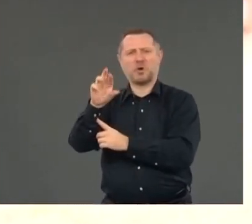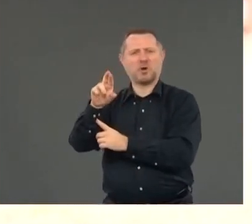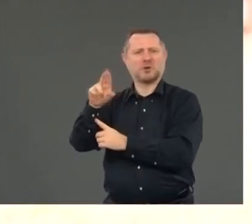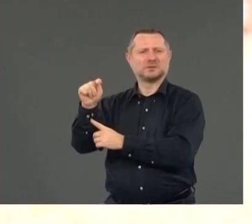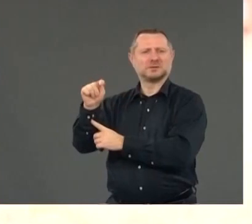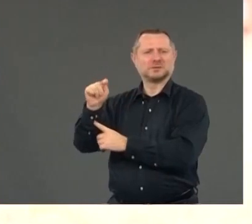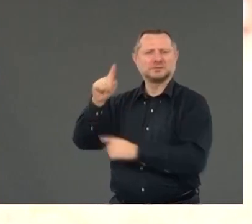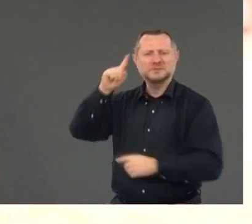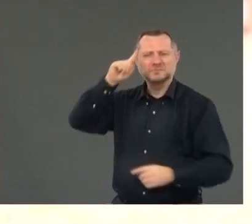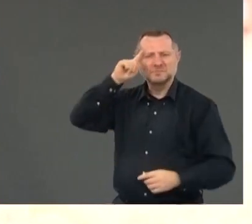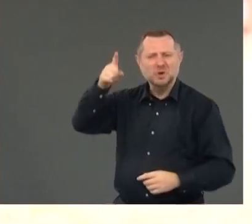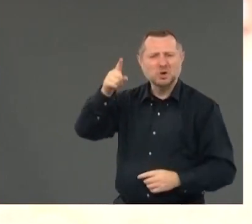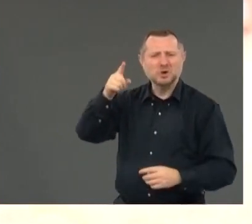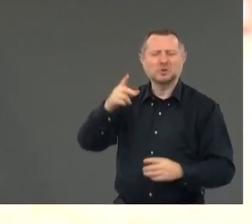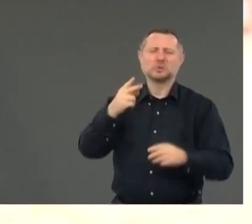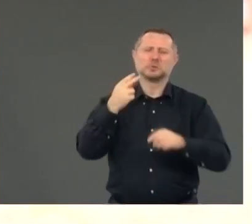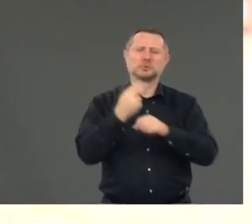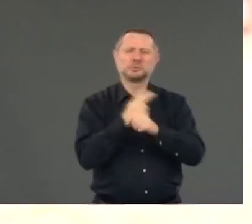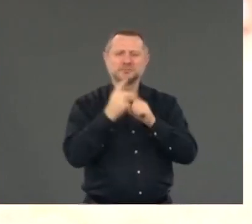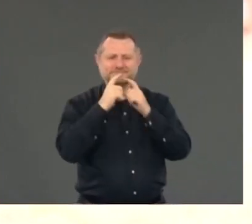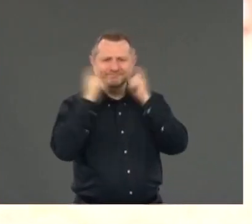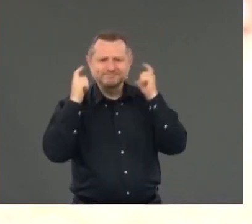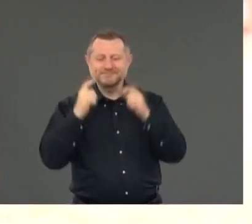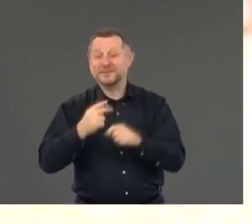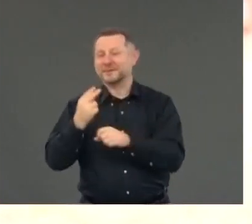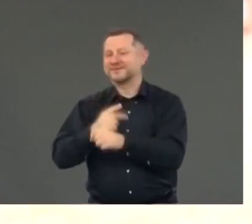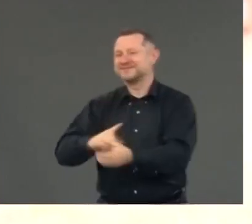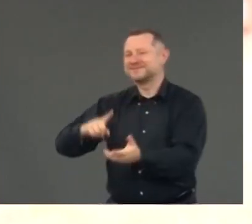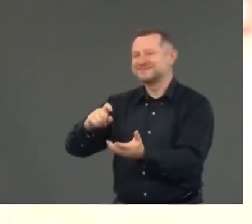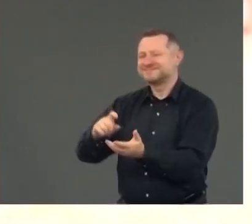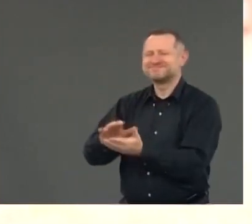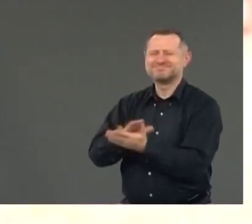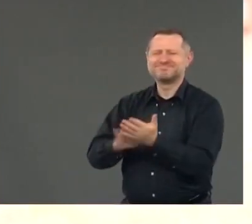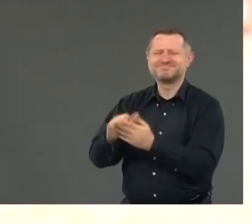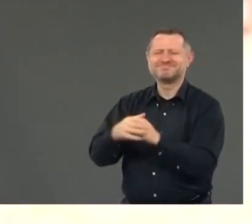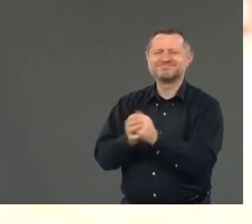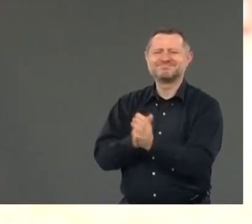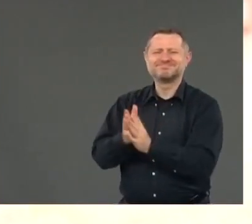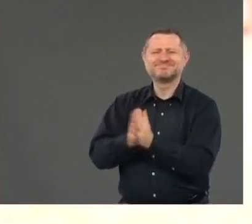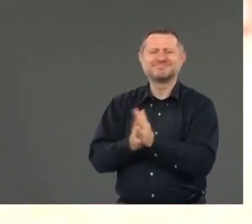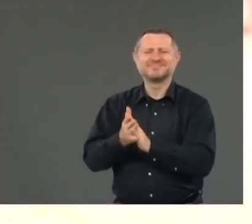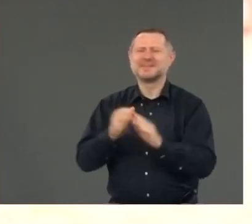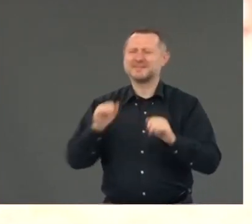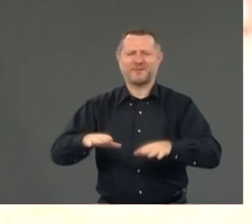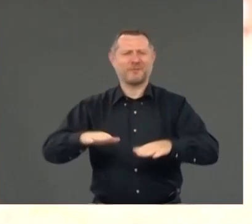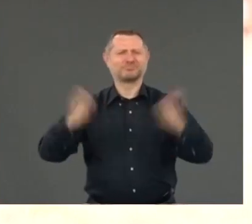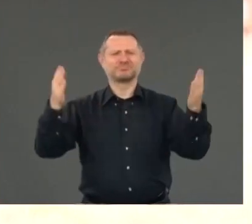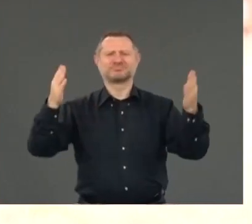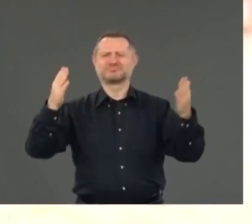wearing the mask and you're doing the hand sanitizer, you could increase your activity and not infect anyone.